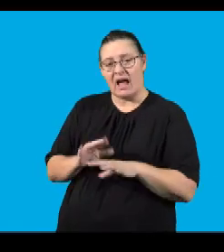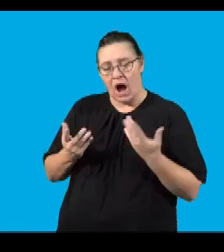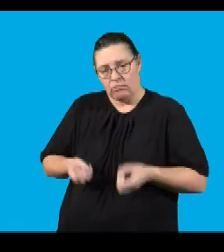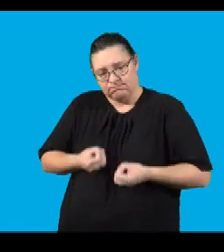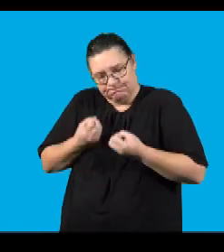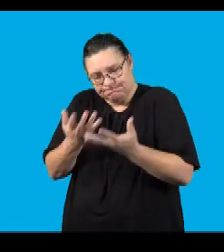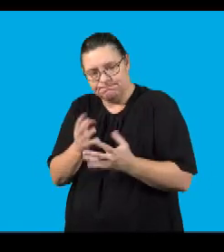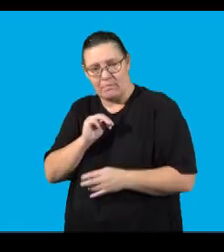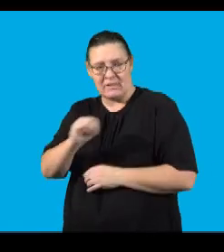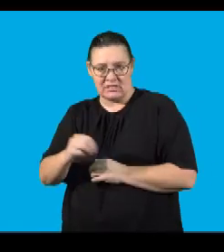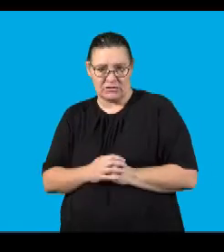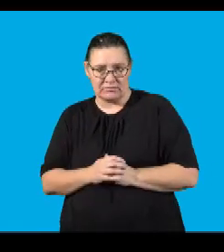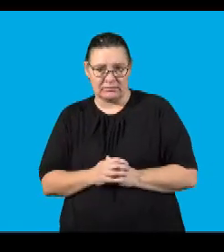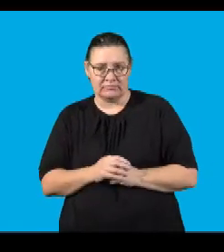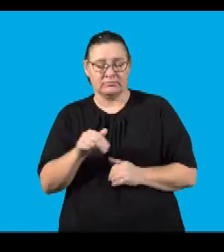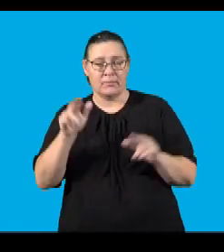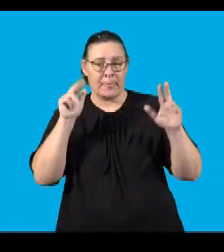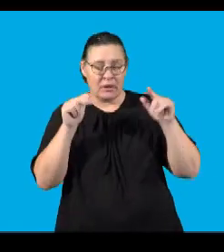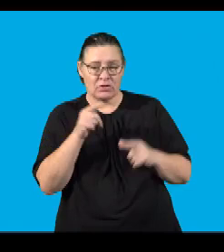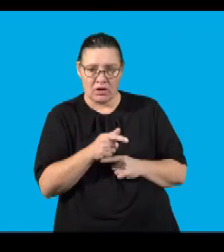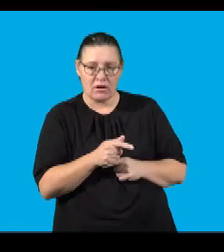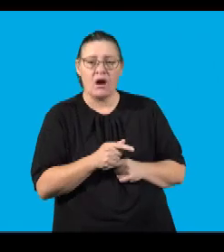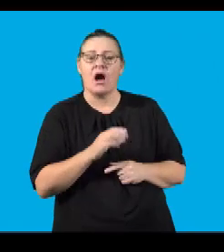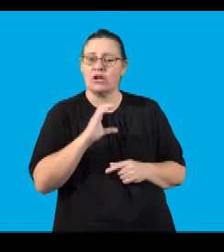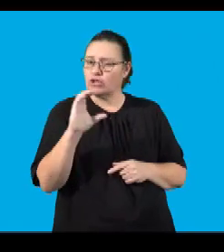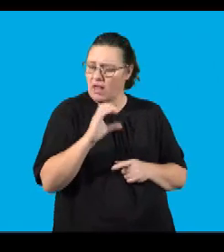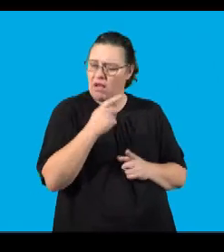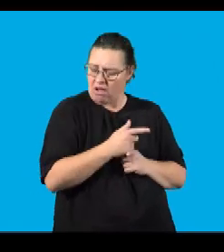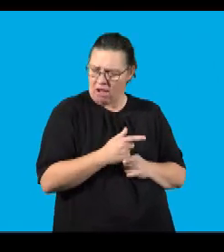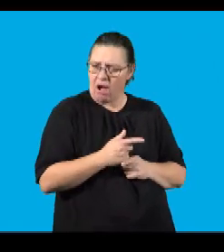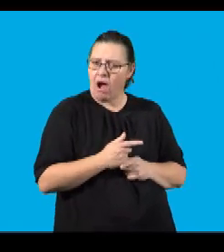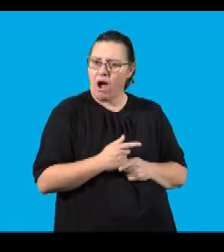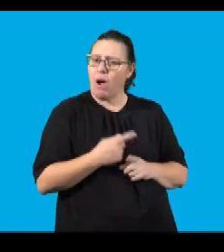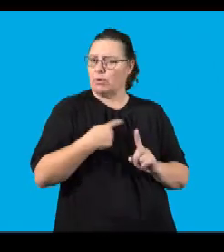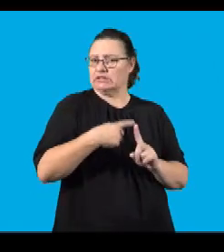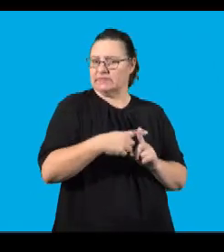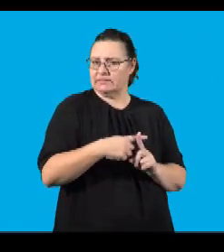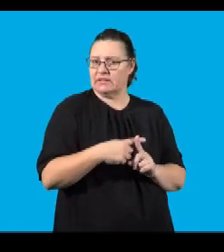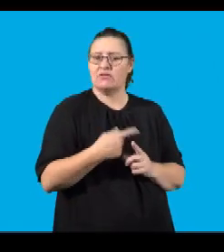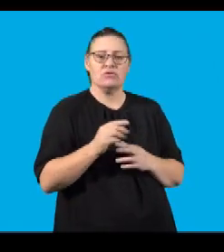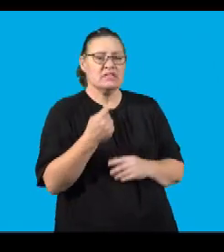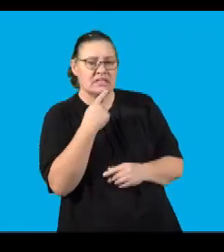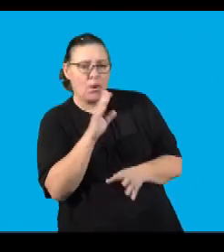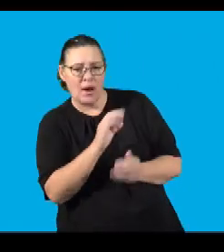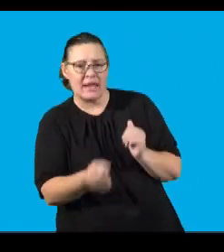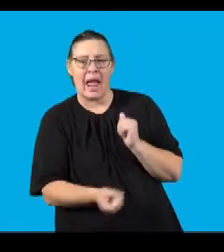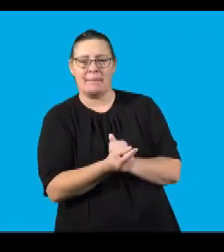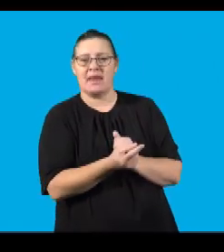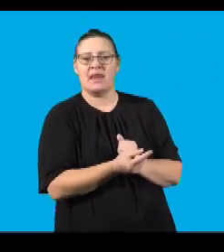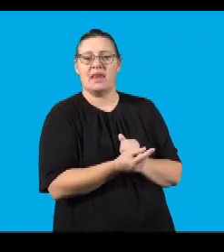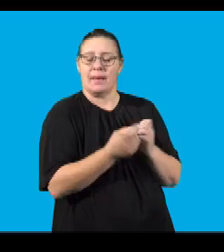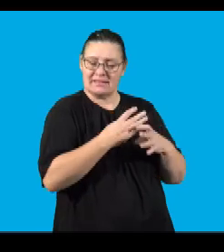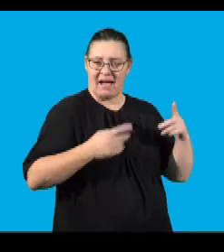the message. So in this cartoon, Charlie is very optimistic. An easy way is to say what happens at the beginning